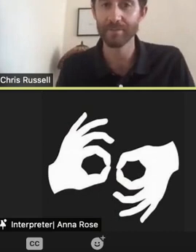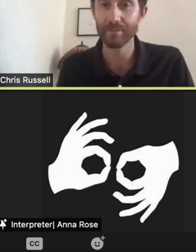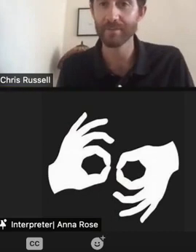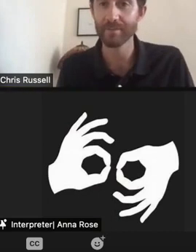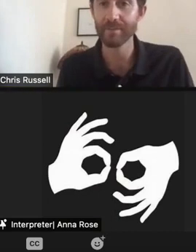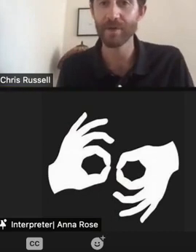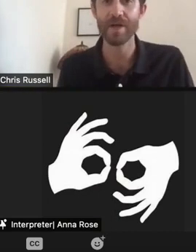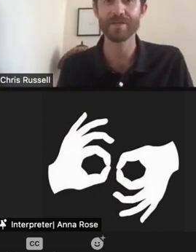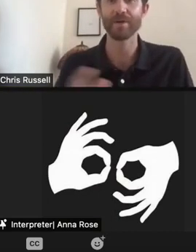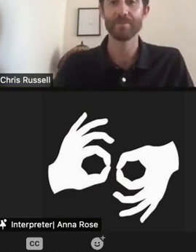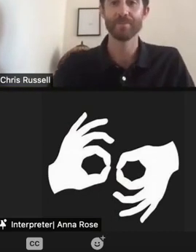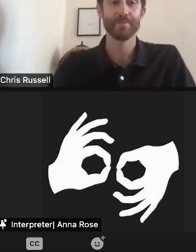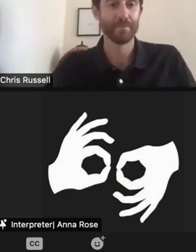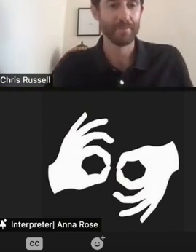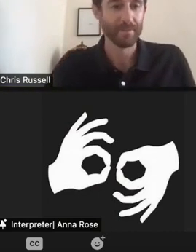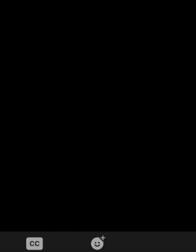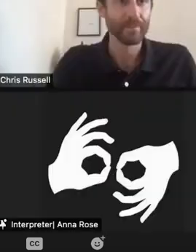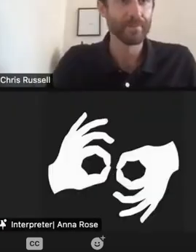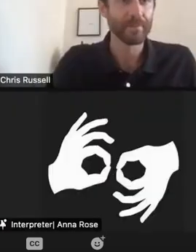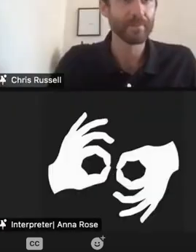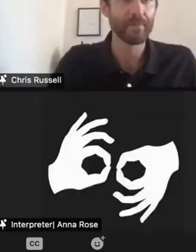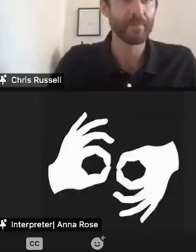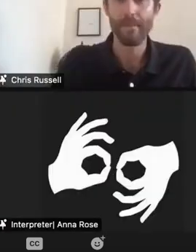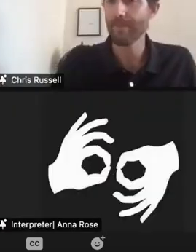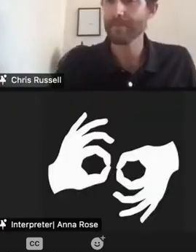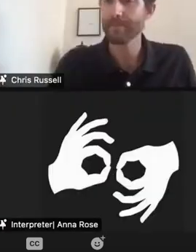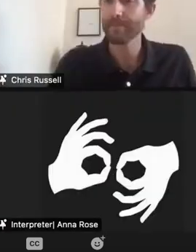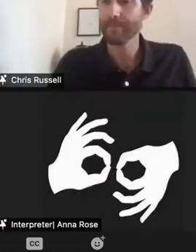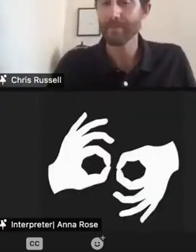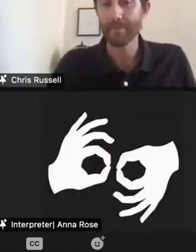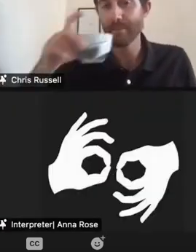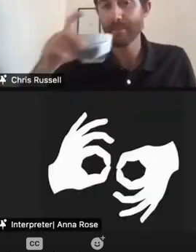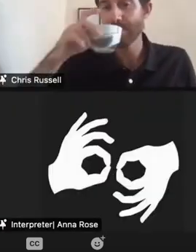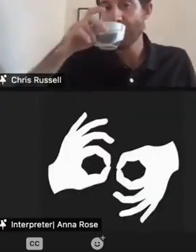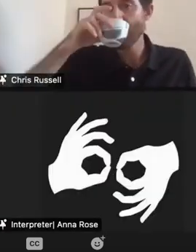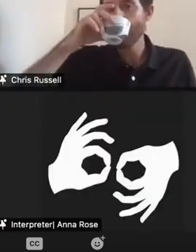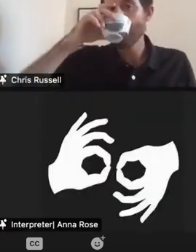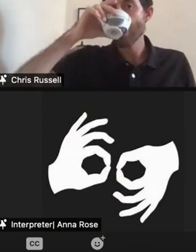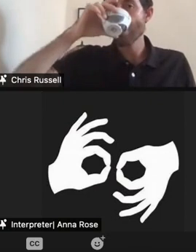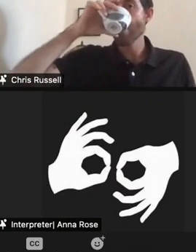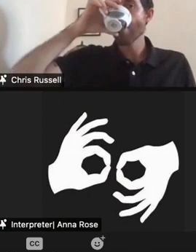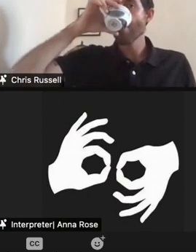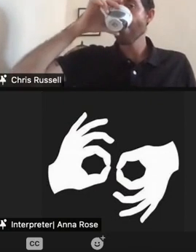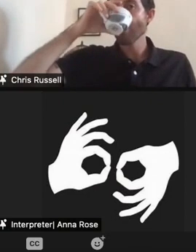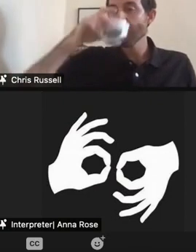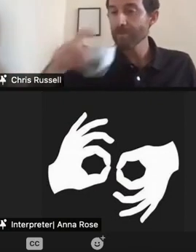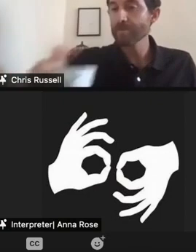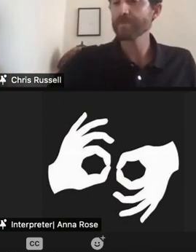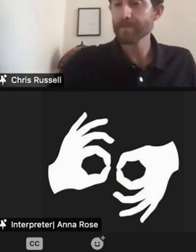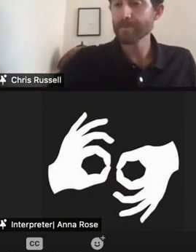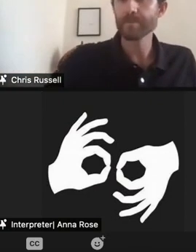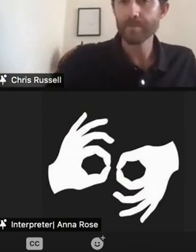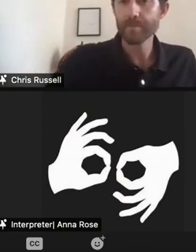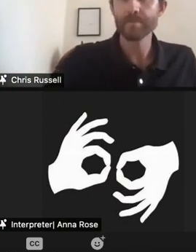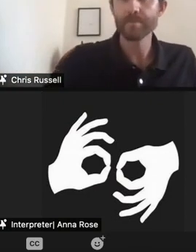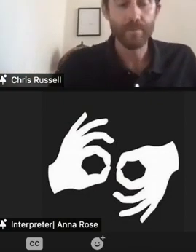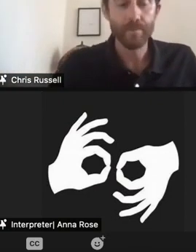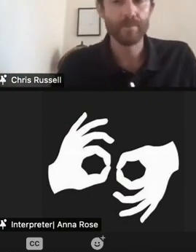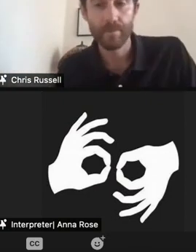is. Yep. Yeah. So this symbol hierarchy is actually following an example that is on the